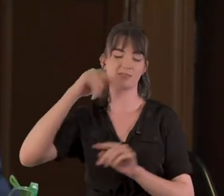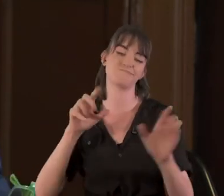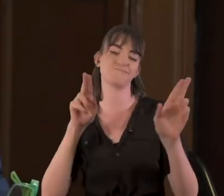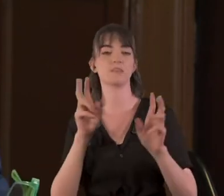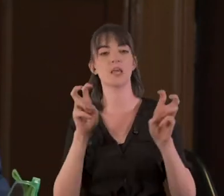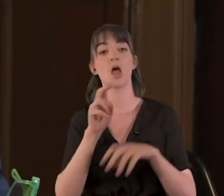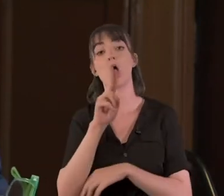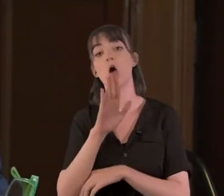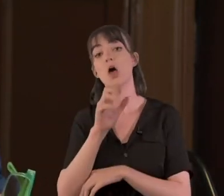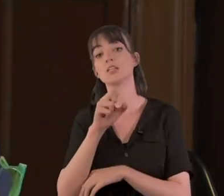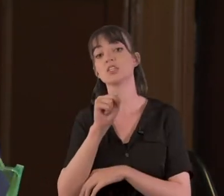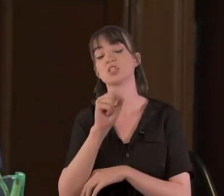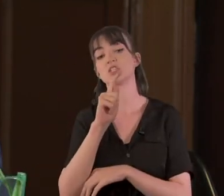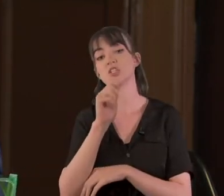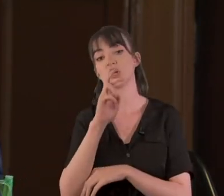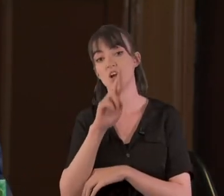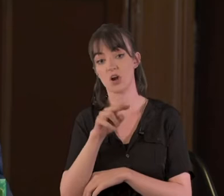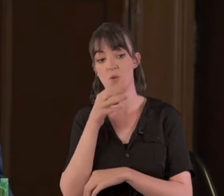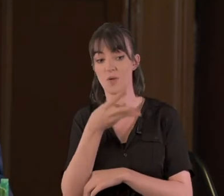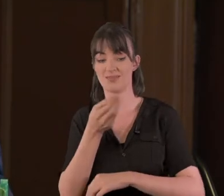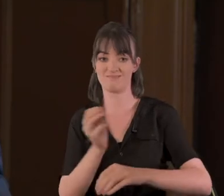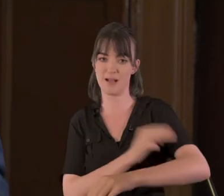going to be a terrific problem. That Ulster,